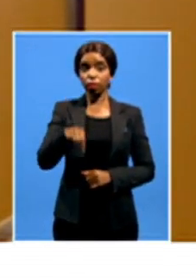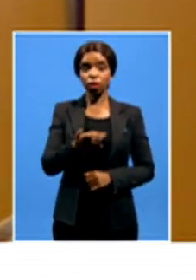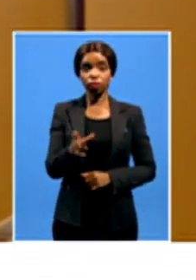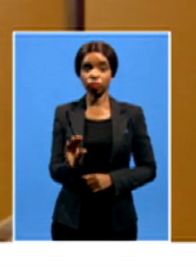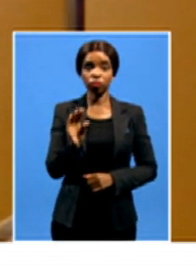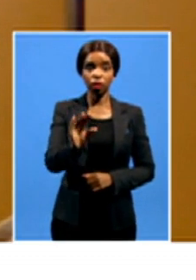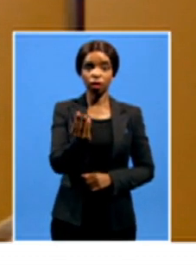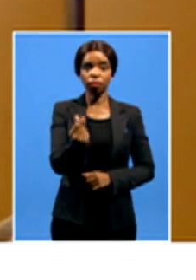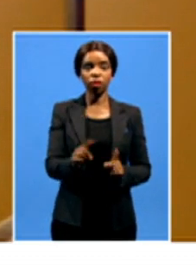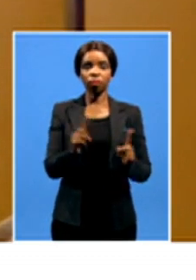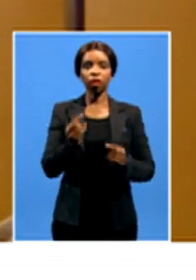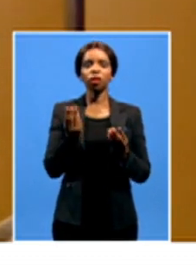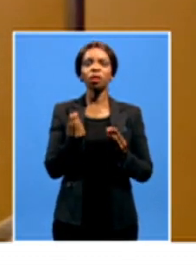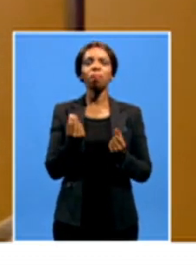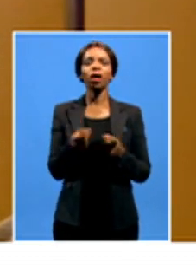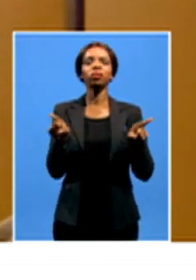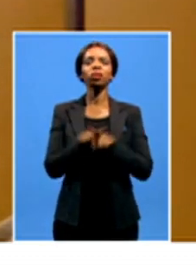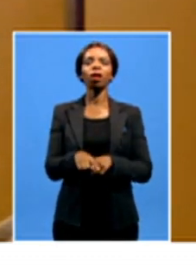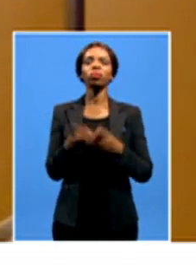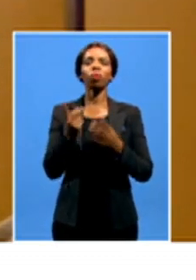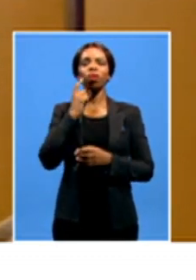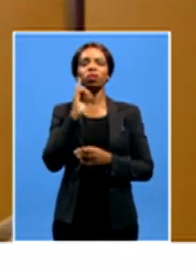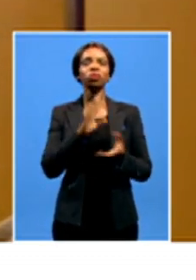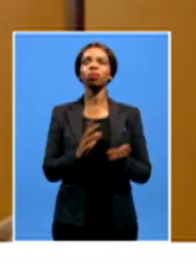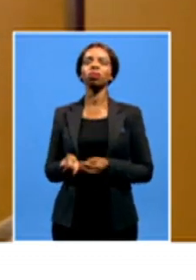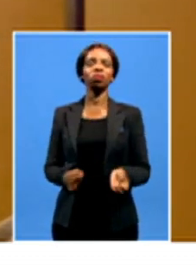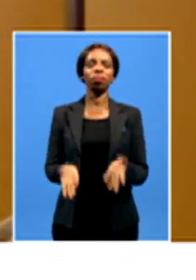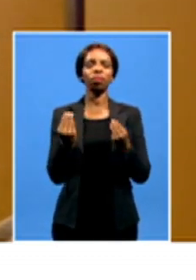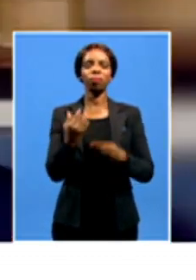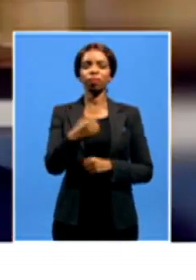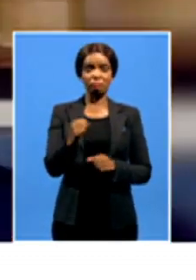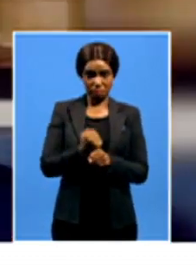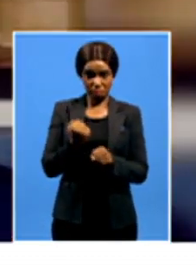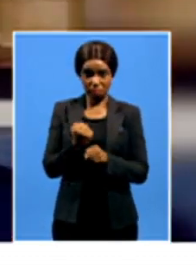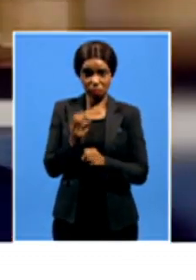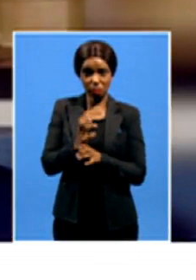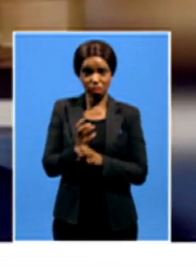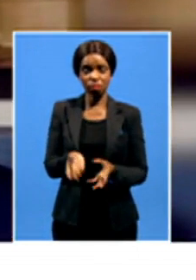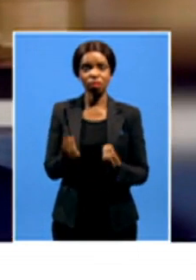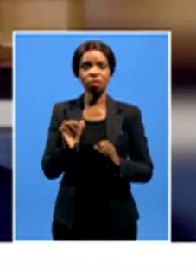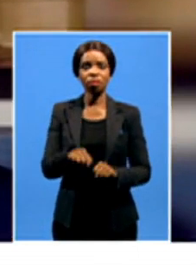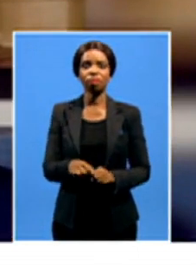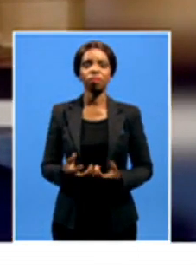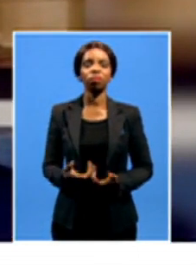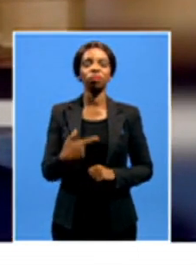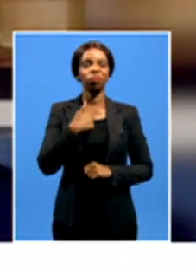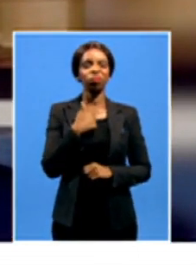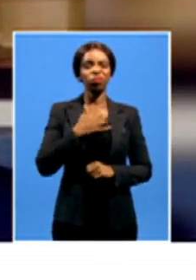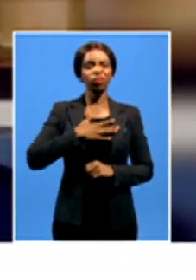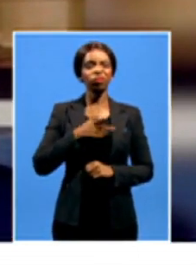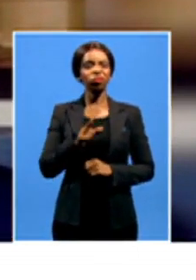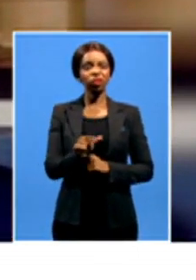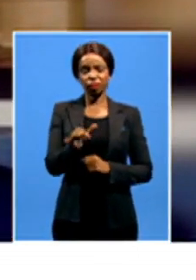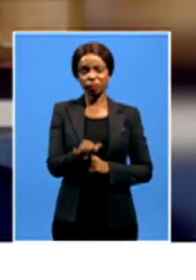I mean, money doesn't just come down like rain. You actually have to work quite hard to get it. I do feel sorry for smaller players, but I